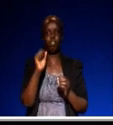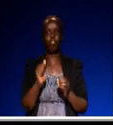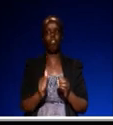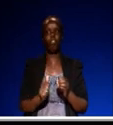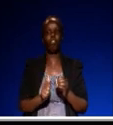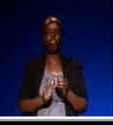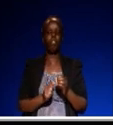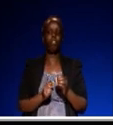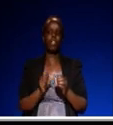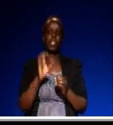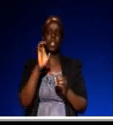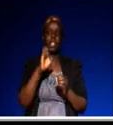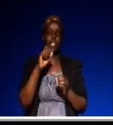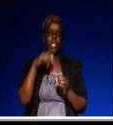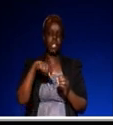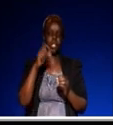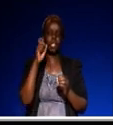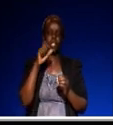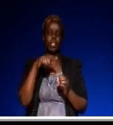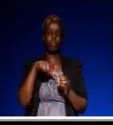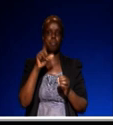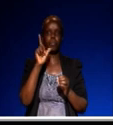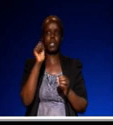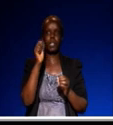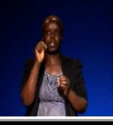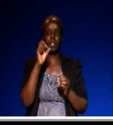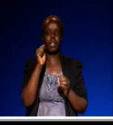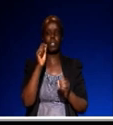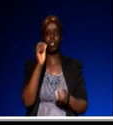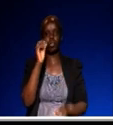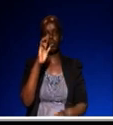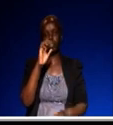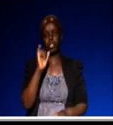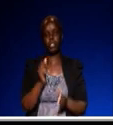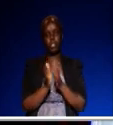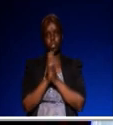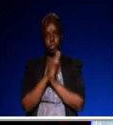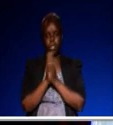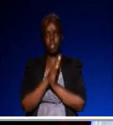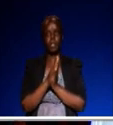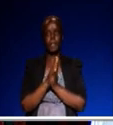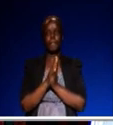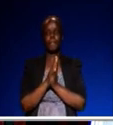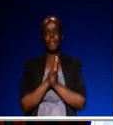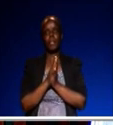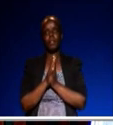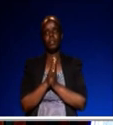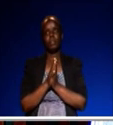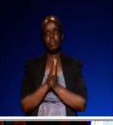or variously referred to as explanatory narrative.